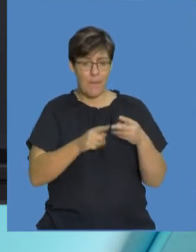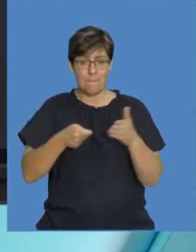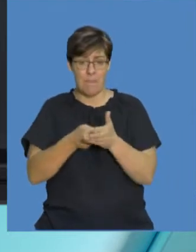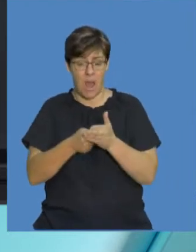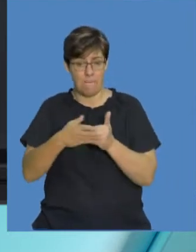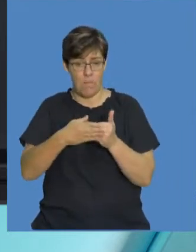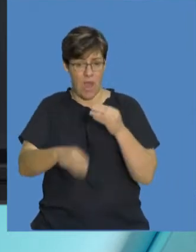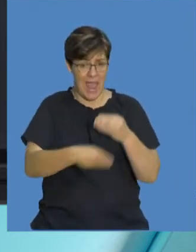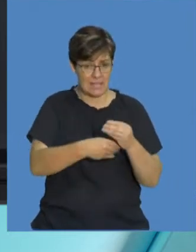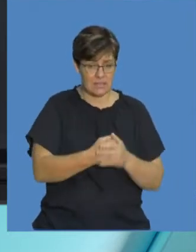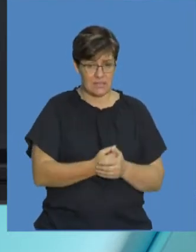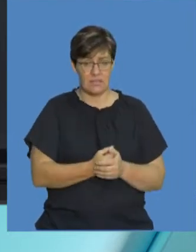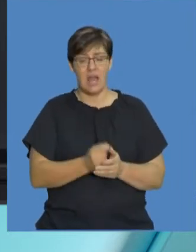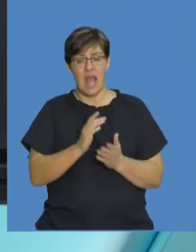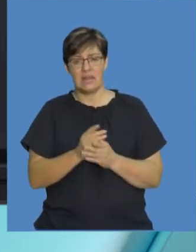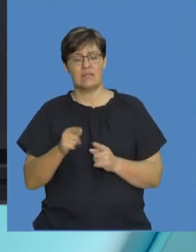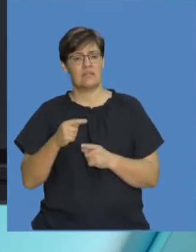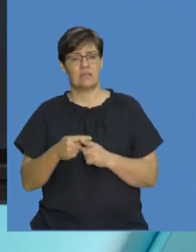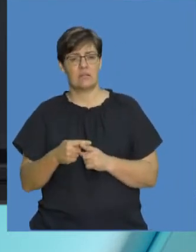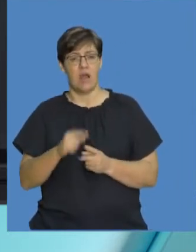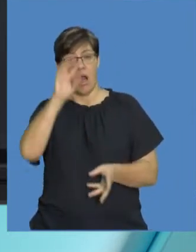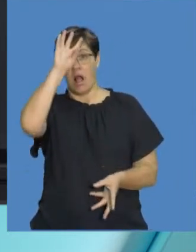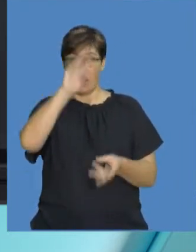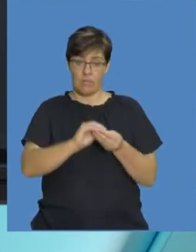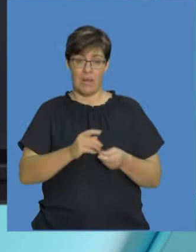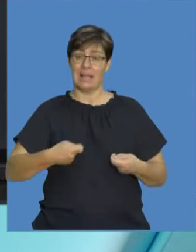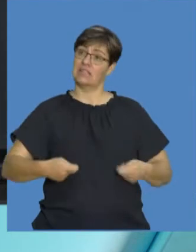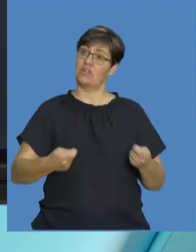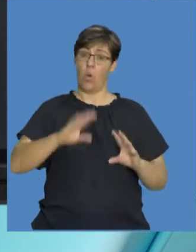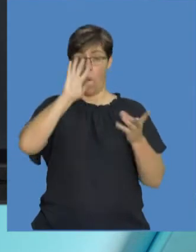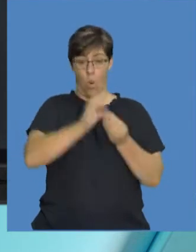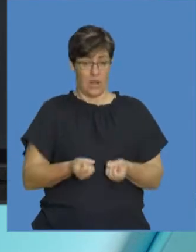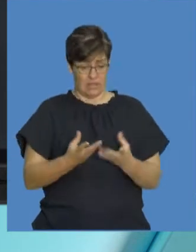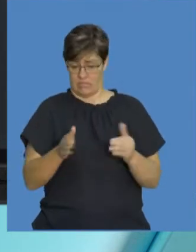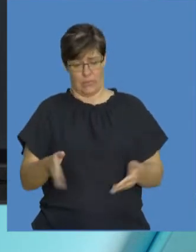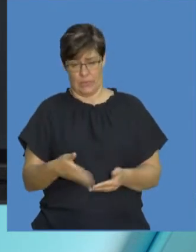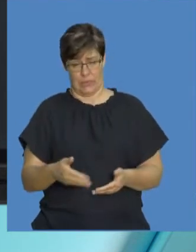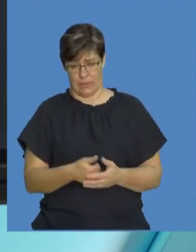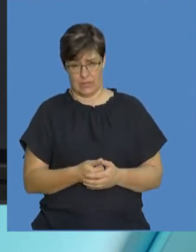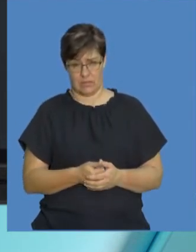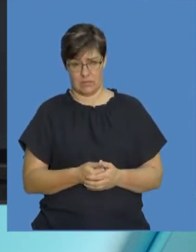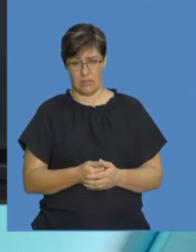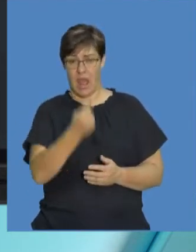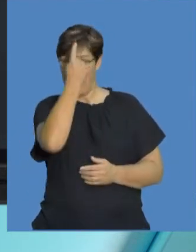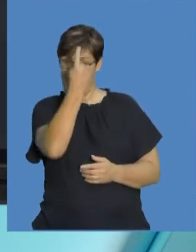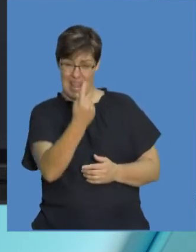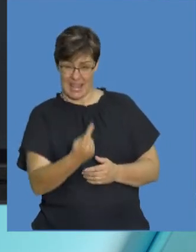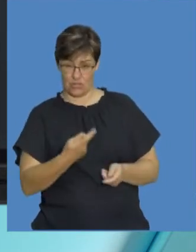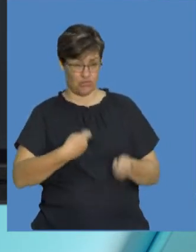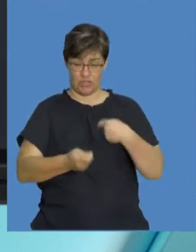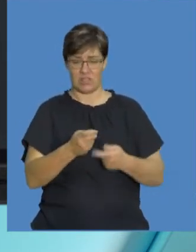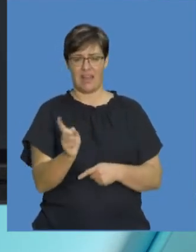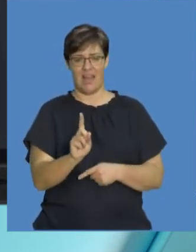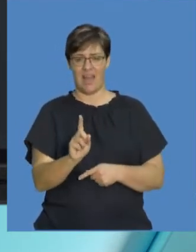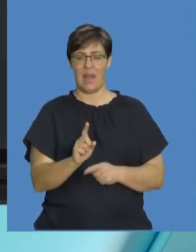purchased, plus what you may have now again, I haven't given you all those transactions, right? I'm not going